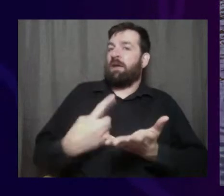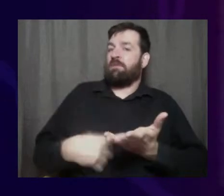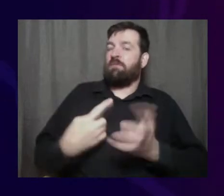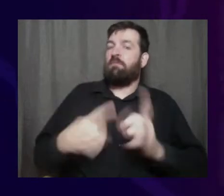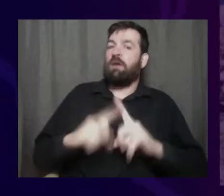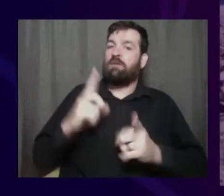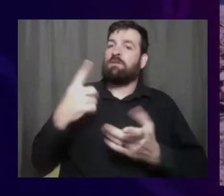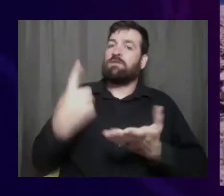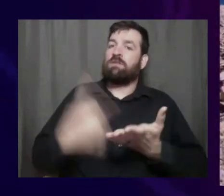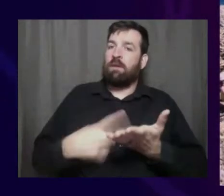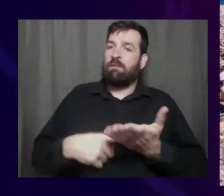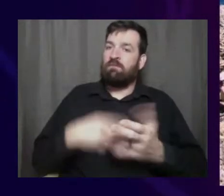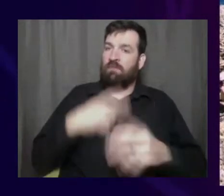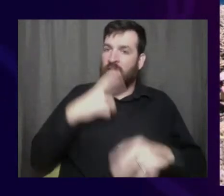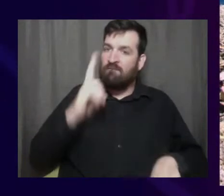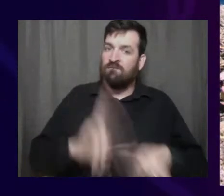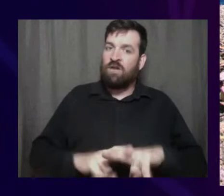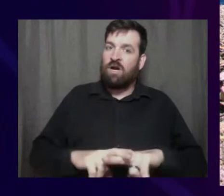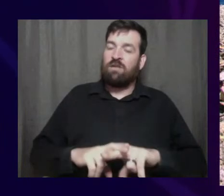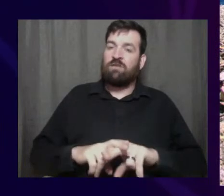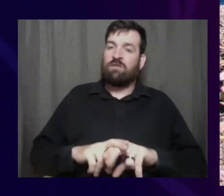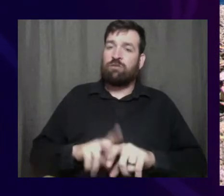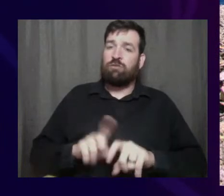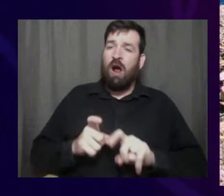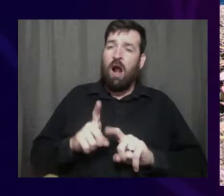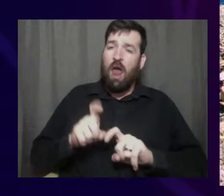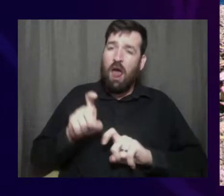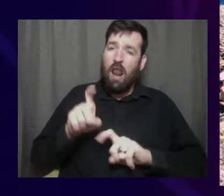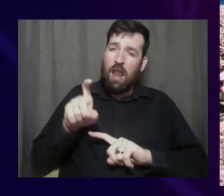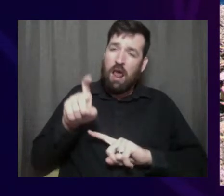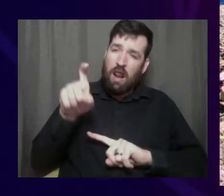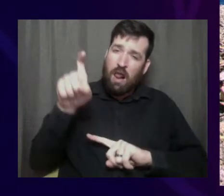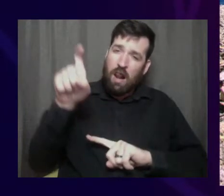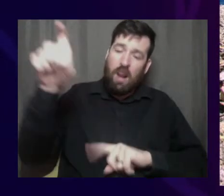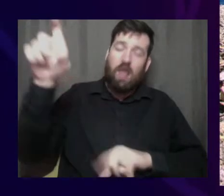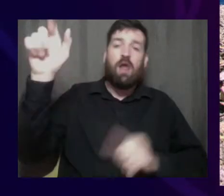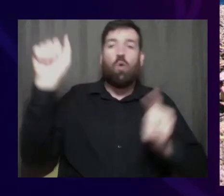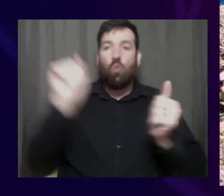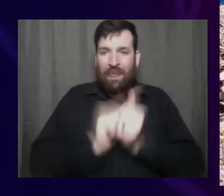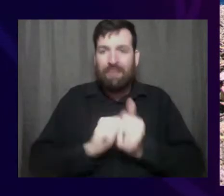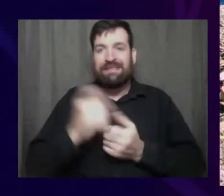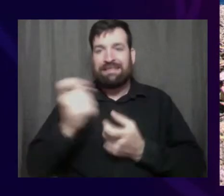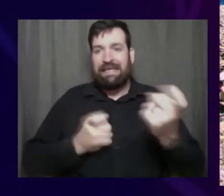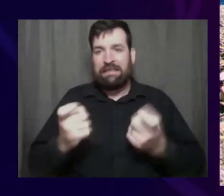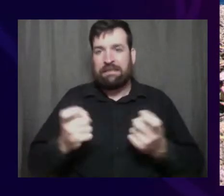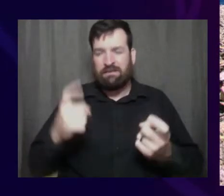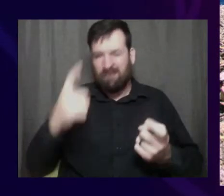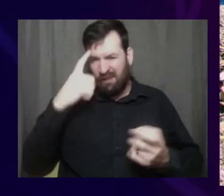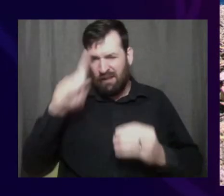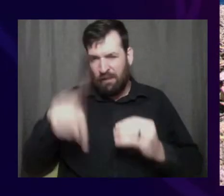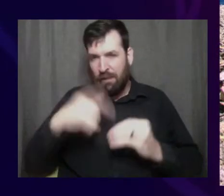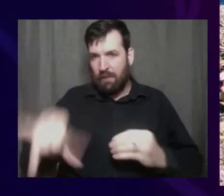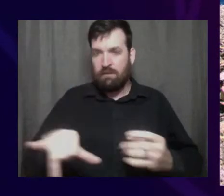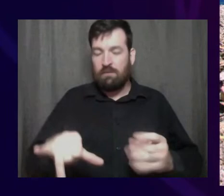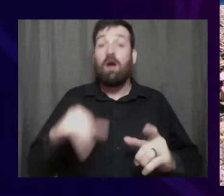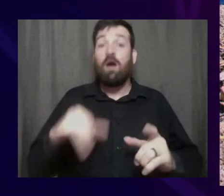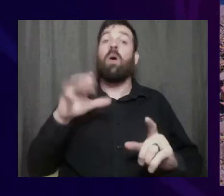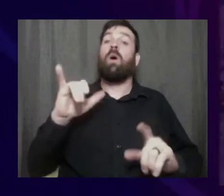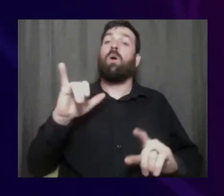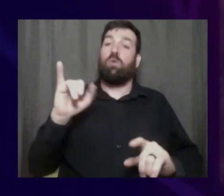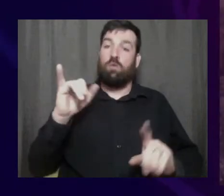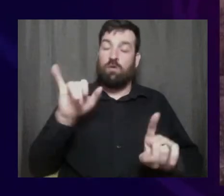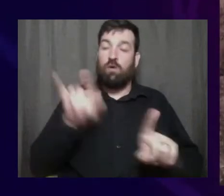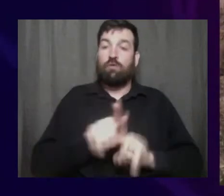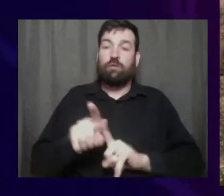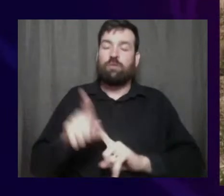fun to earn every turn and climb up on your skis. He climbs the mountain in his skis. Let that sink in. And he also does some sort